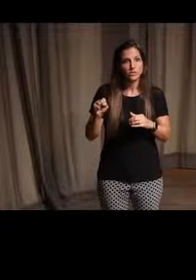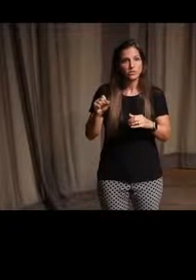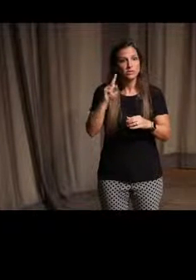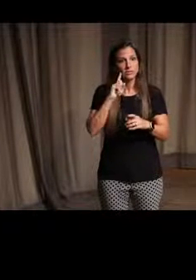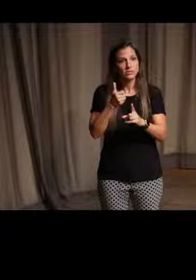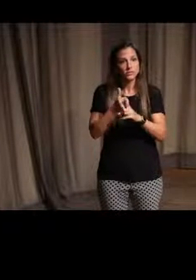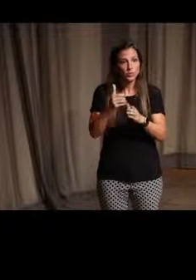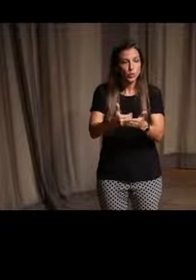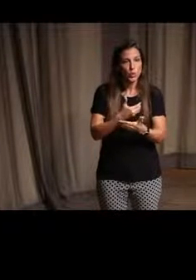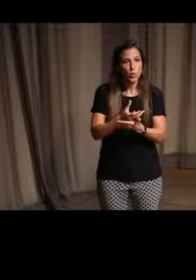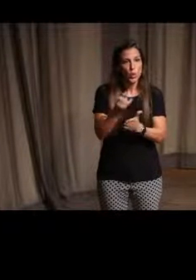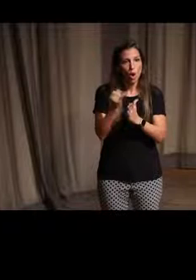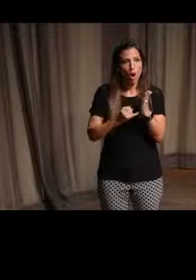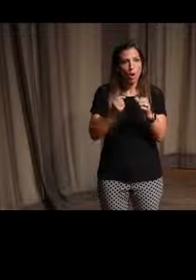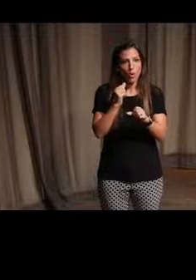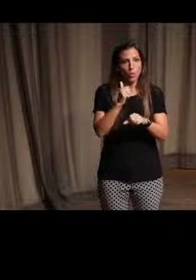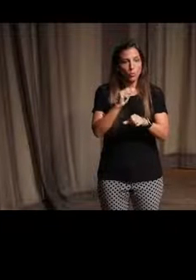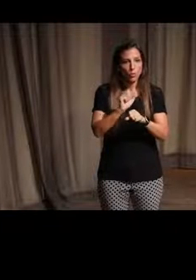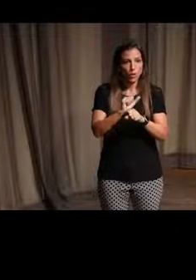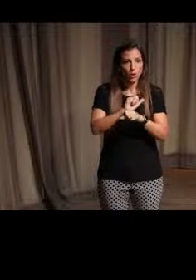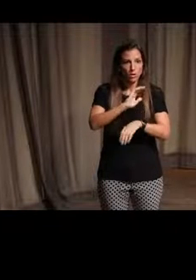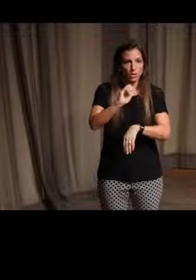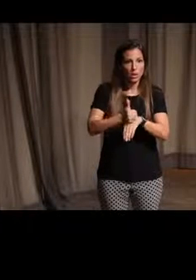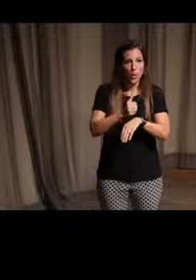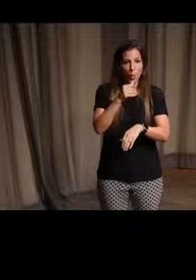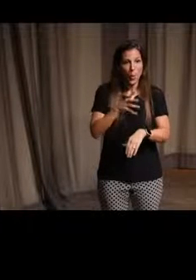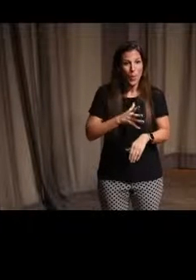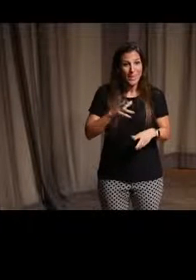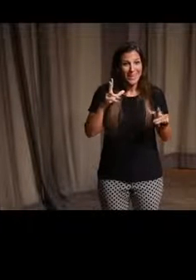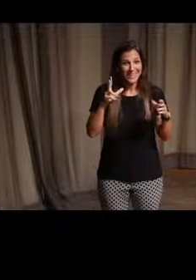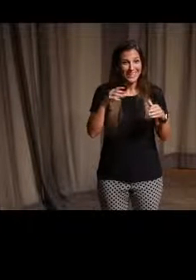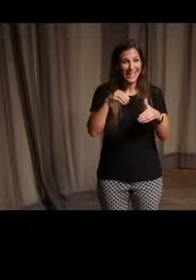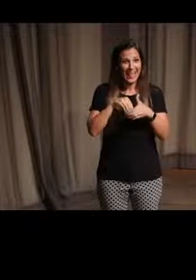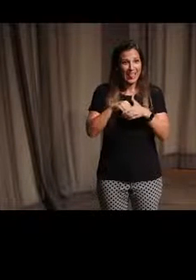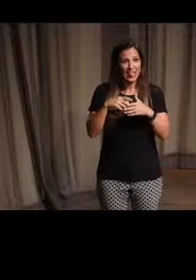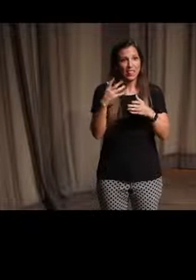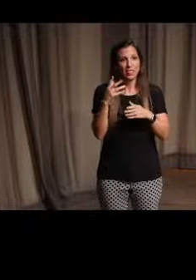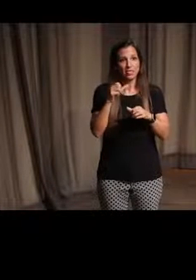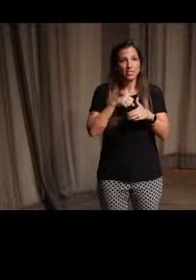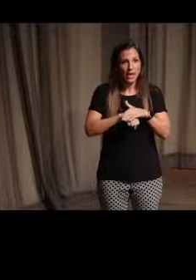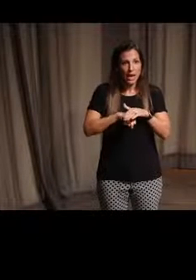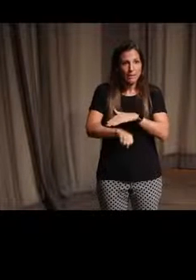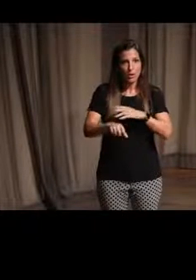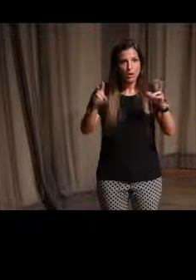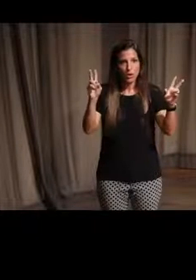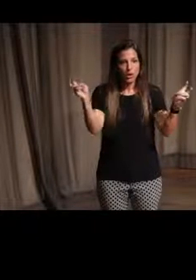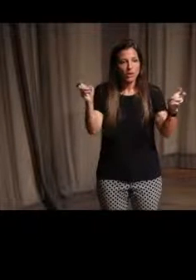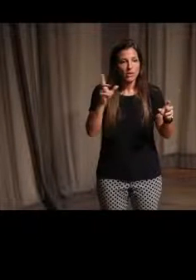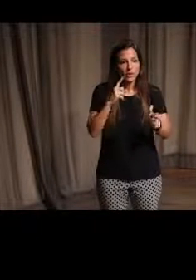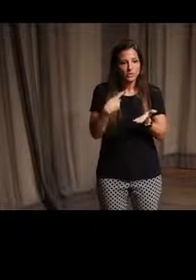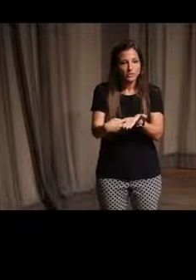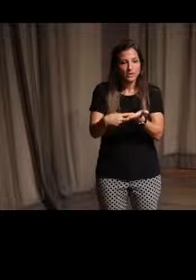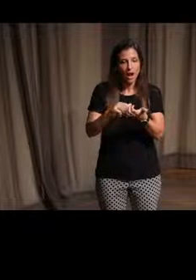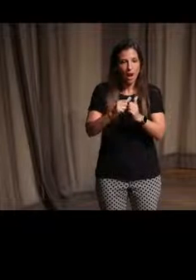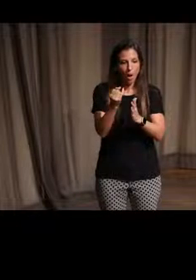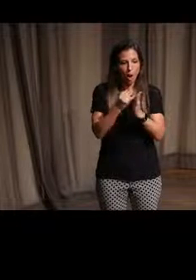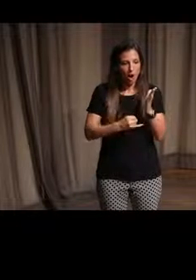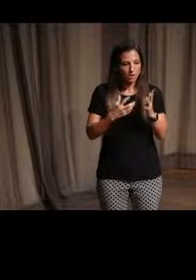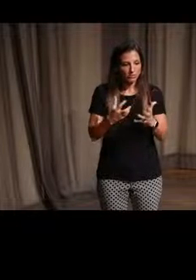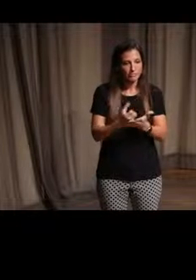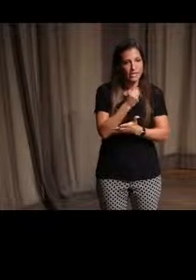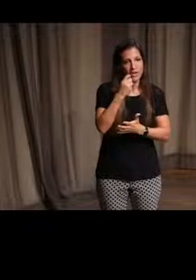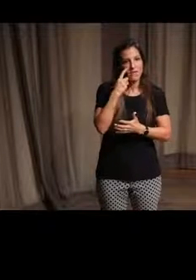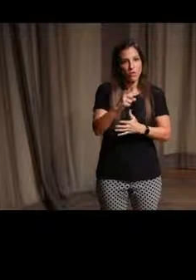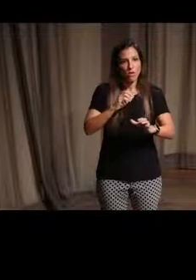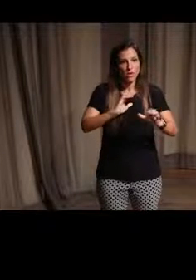work artwork installation, Women in Labor. They will discuss how art can be used as a catalyst for conversation